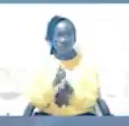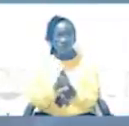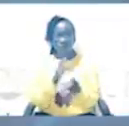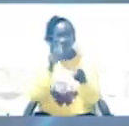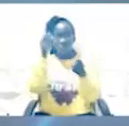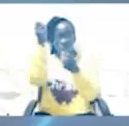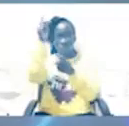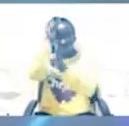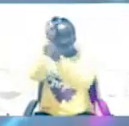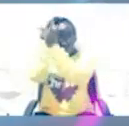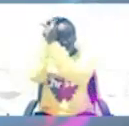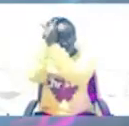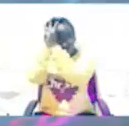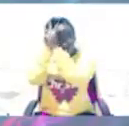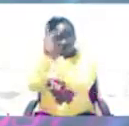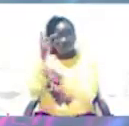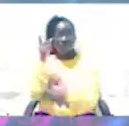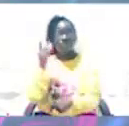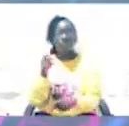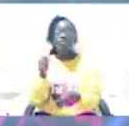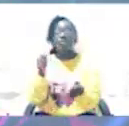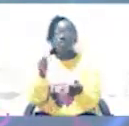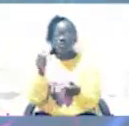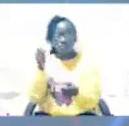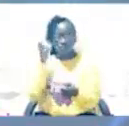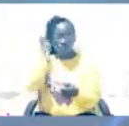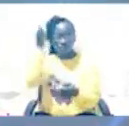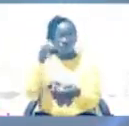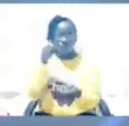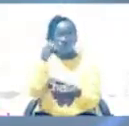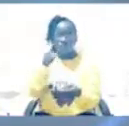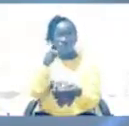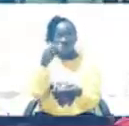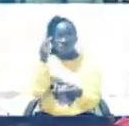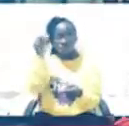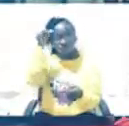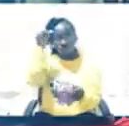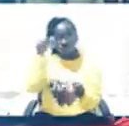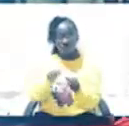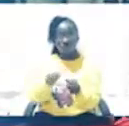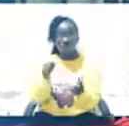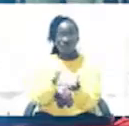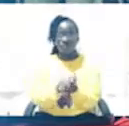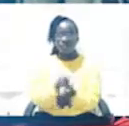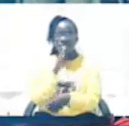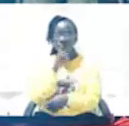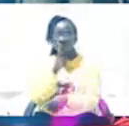you will remember that God has indeed come to visit.